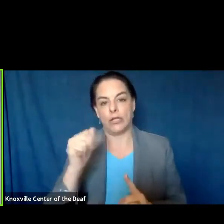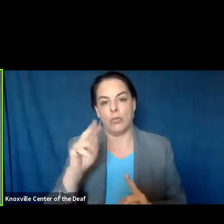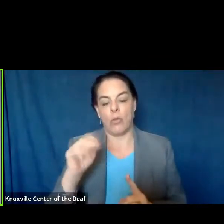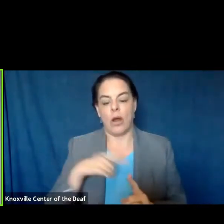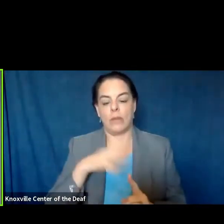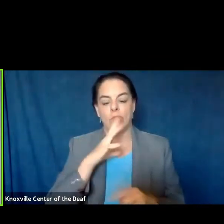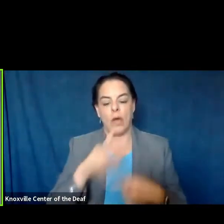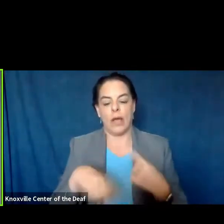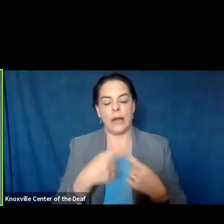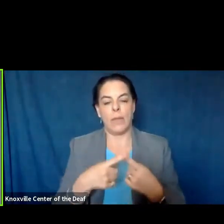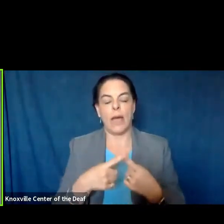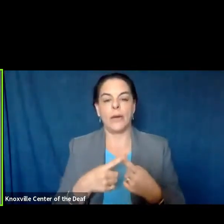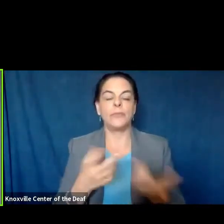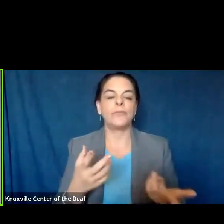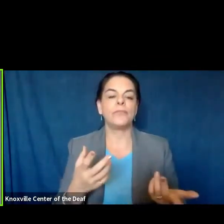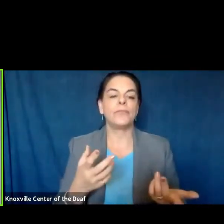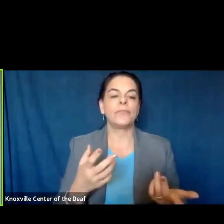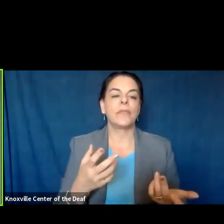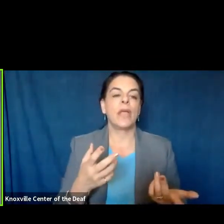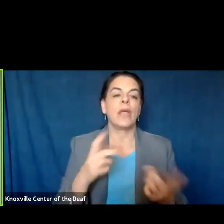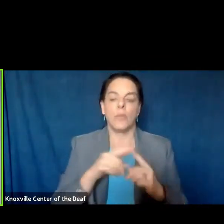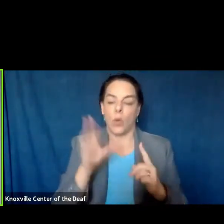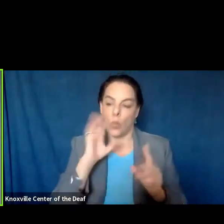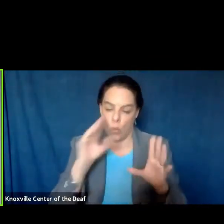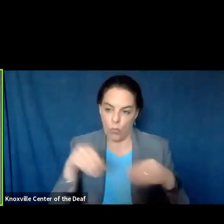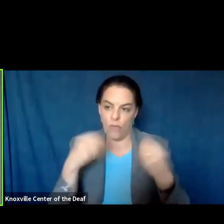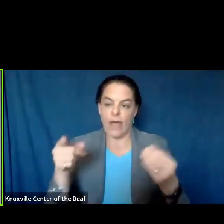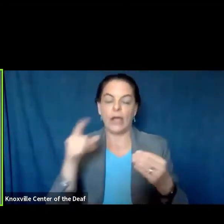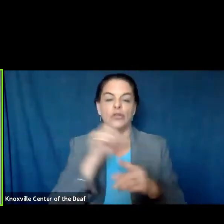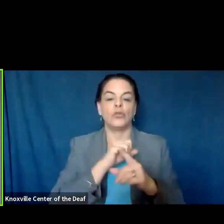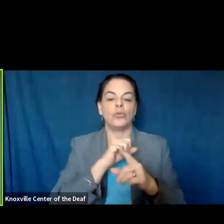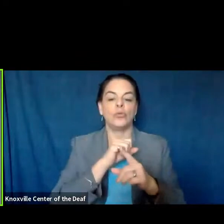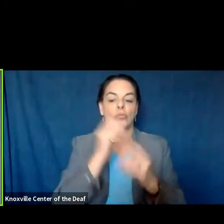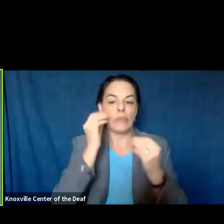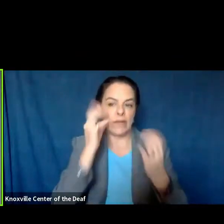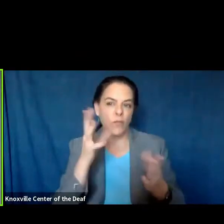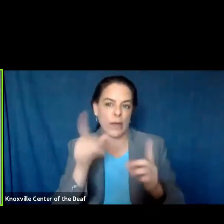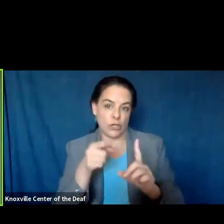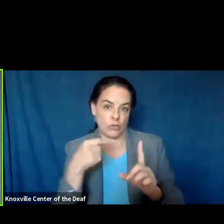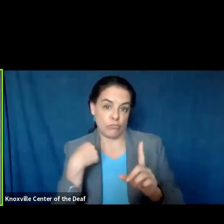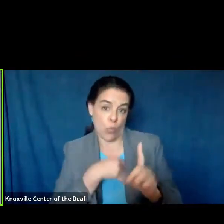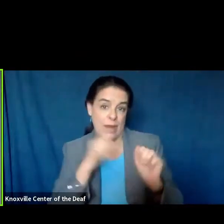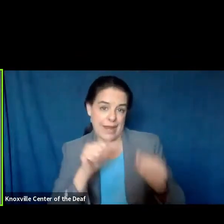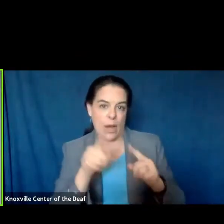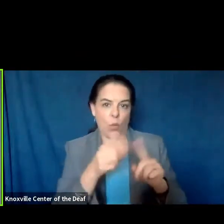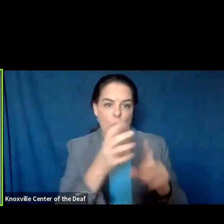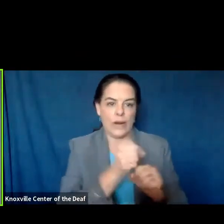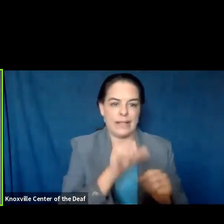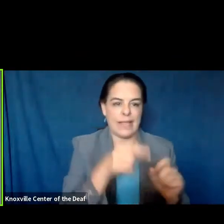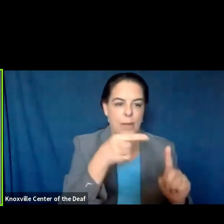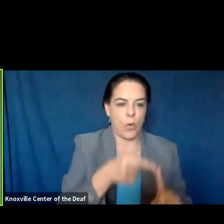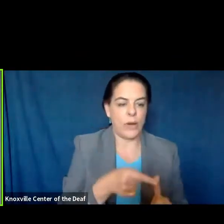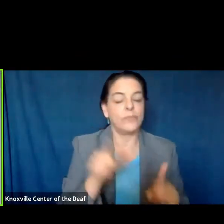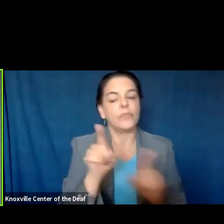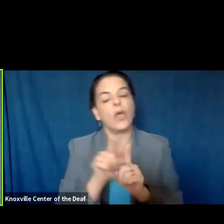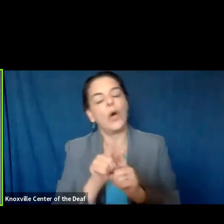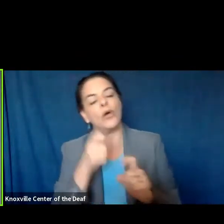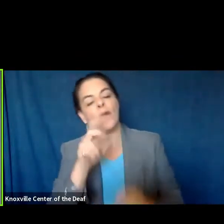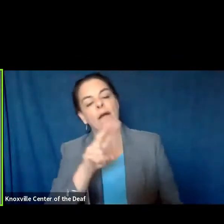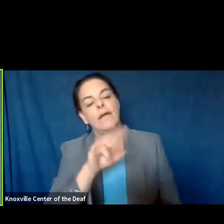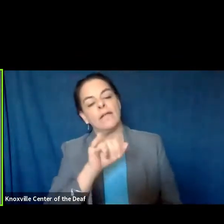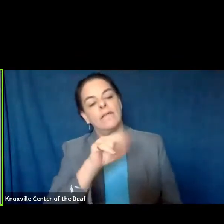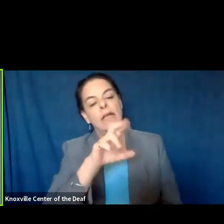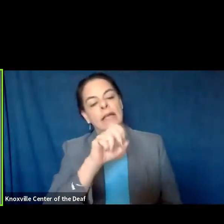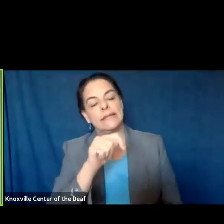but we'll provide you the information that we can provide as soon as we get to that point. Also from Vincent with the Sentinel, a question about the